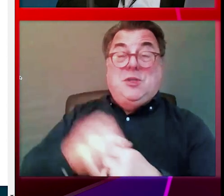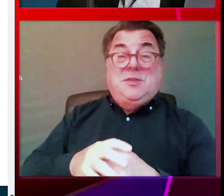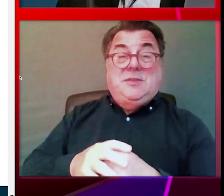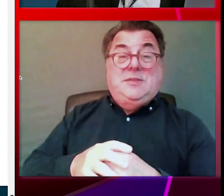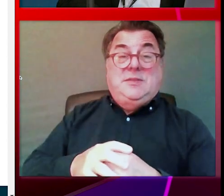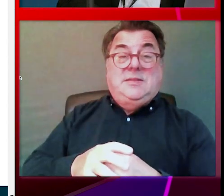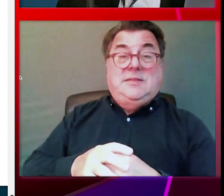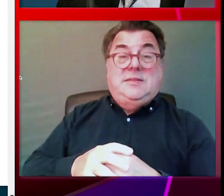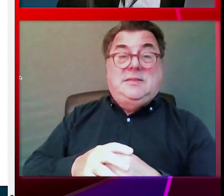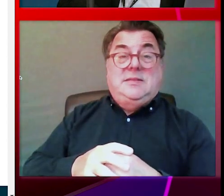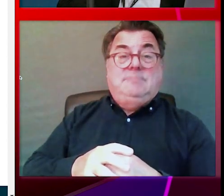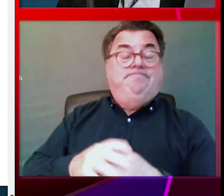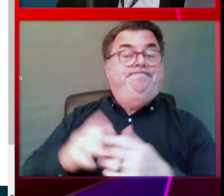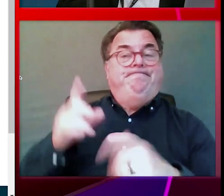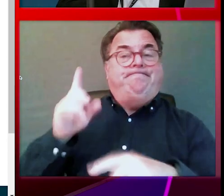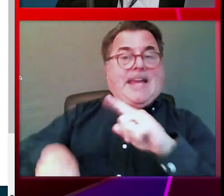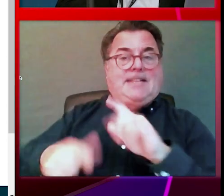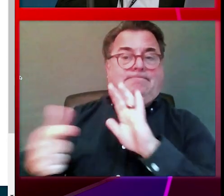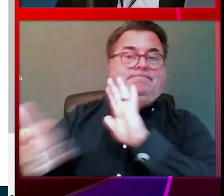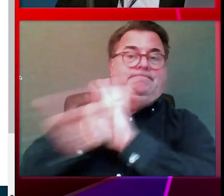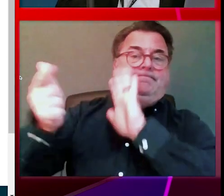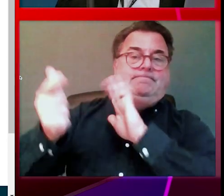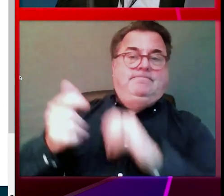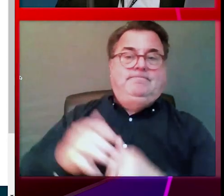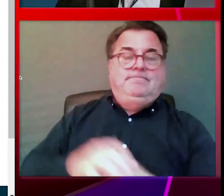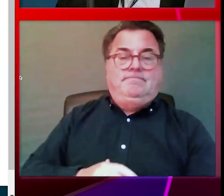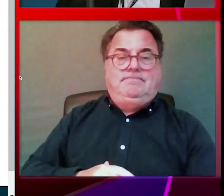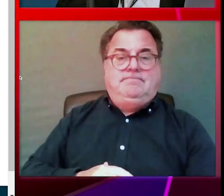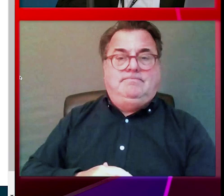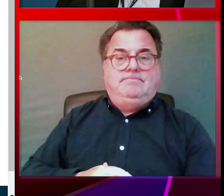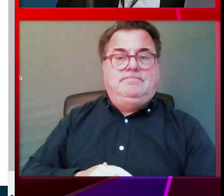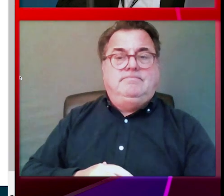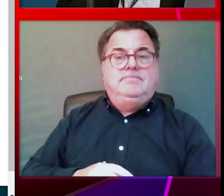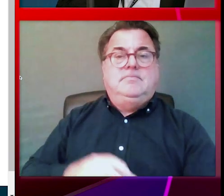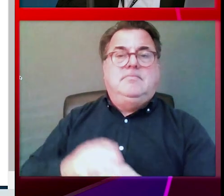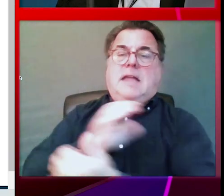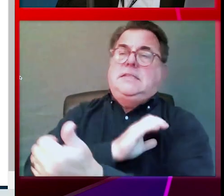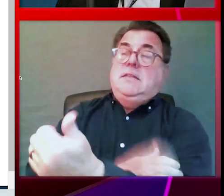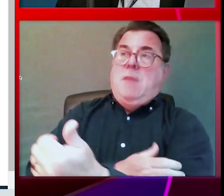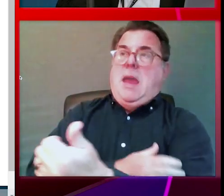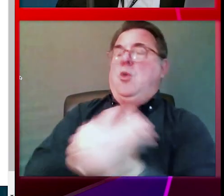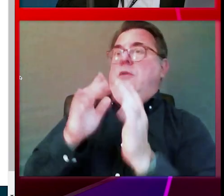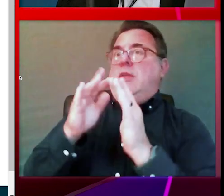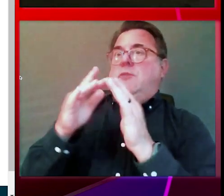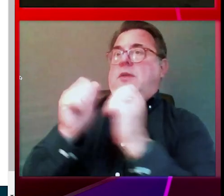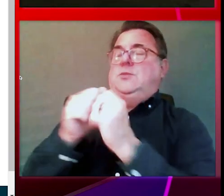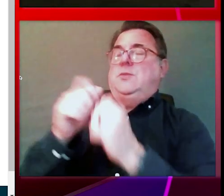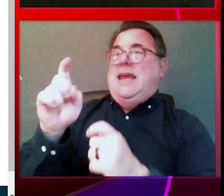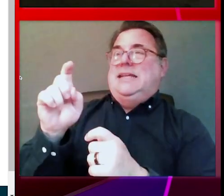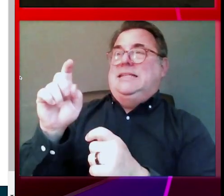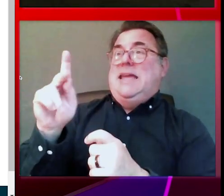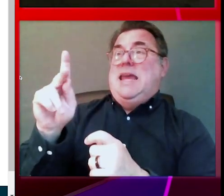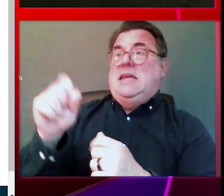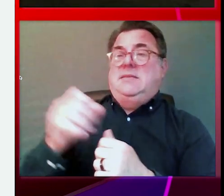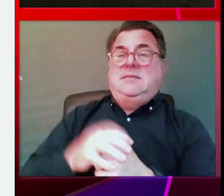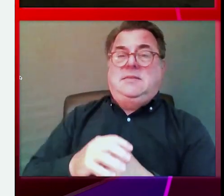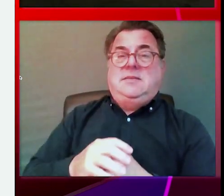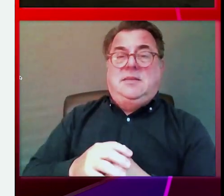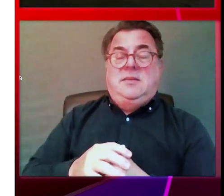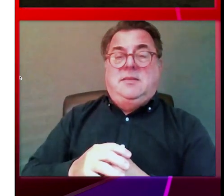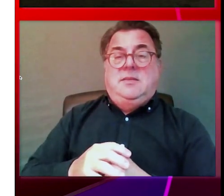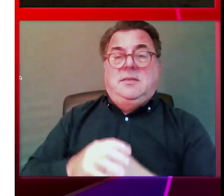we will not be able to access it. And that's the power of XKS interface. So I'm going to open